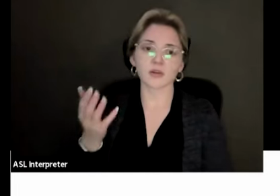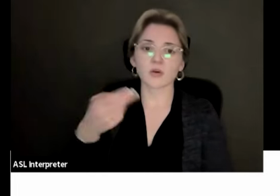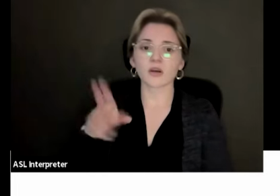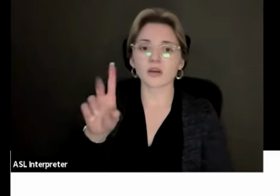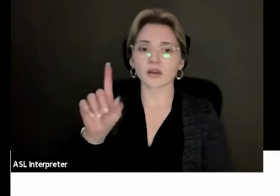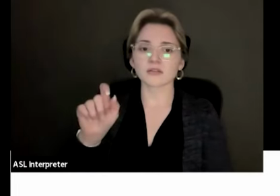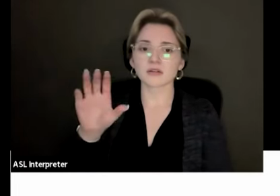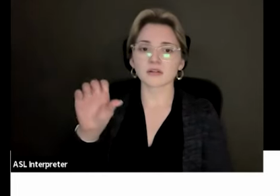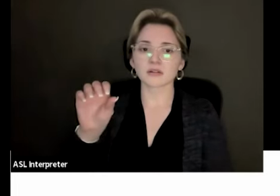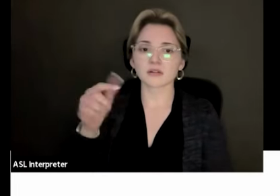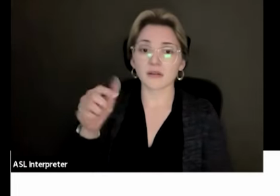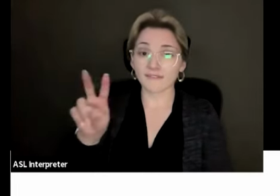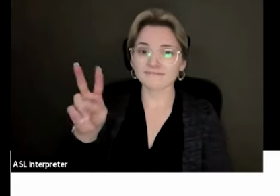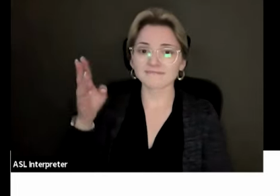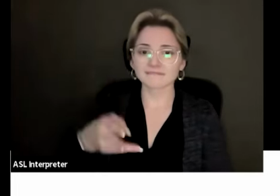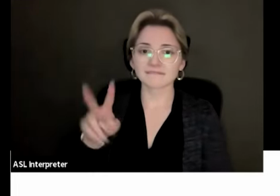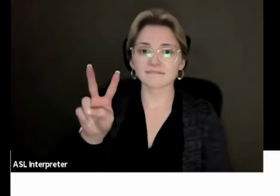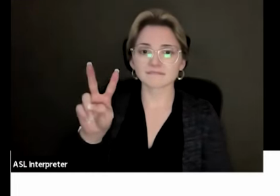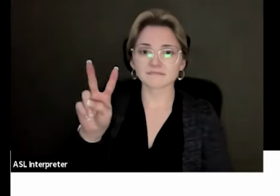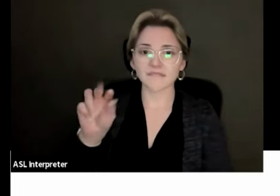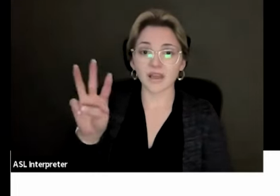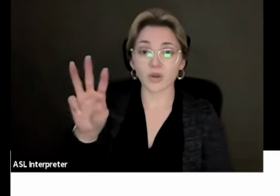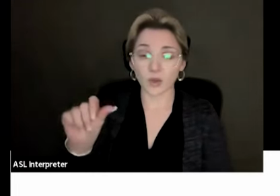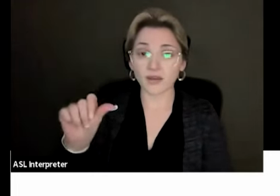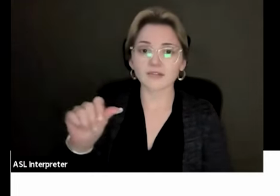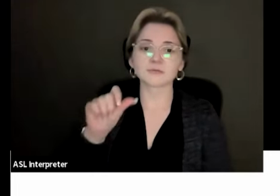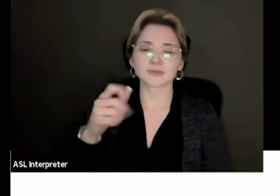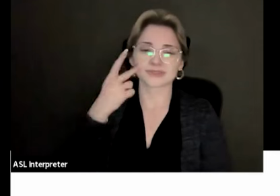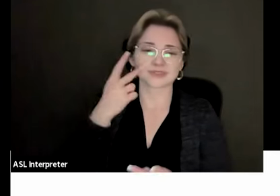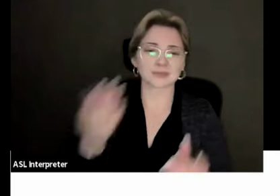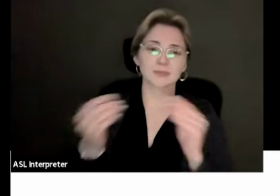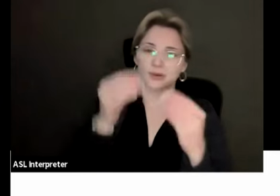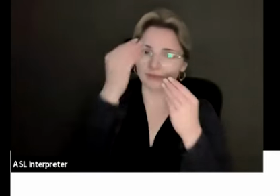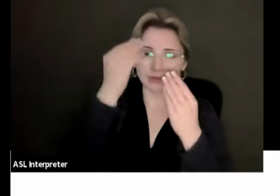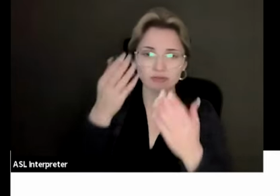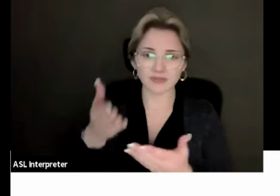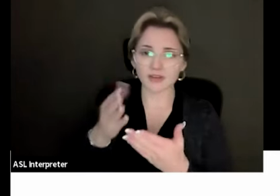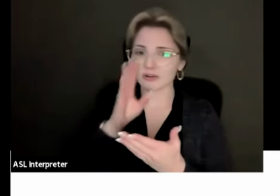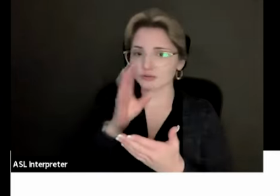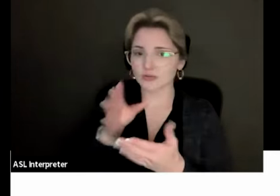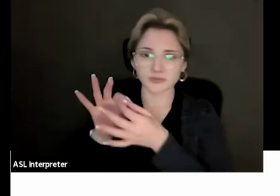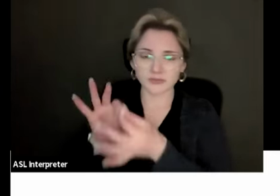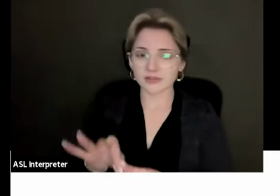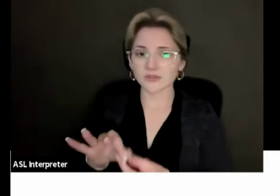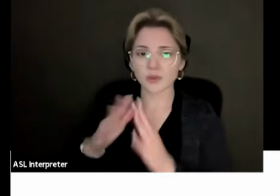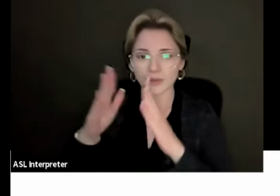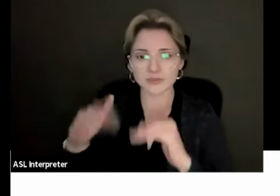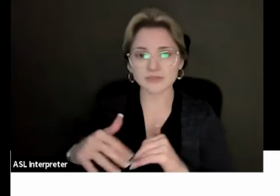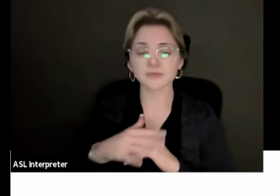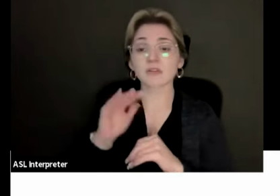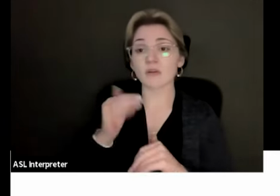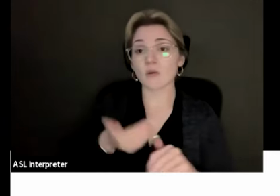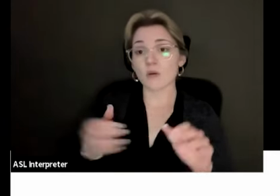HUD.gov/VAWA clearinghouse, please use those resources. That's where we'll continue to put information. And then our